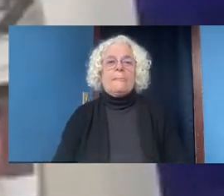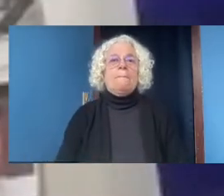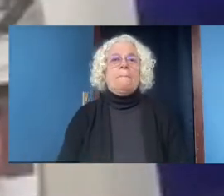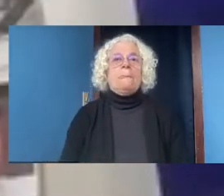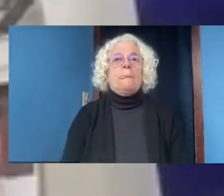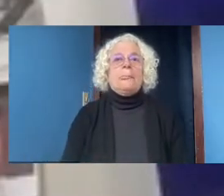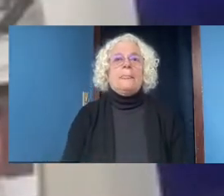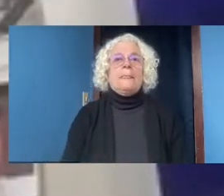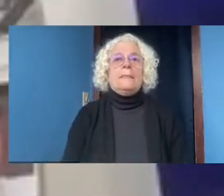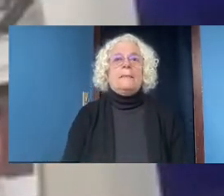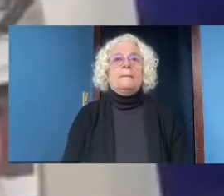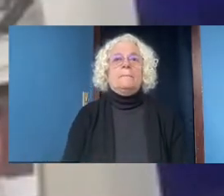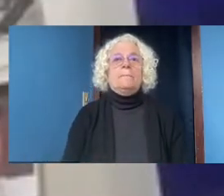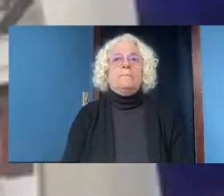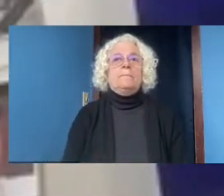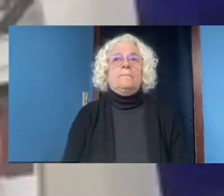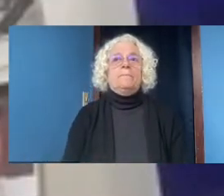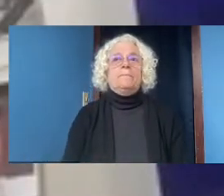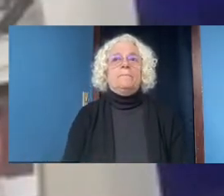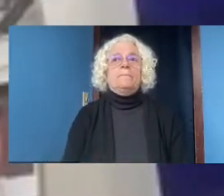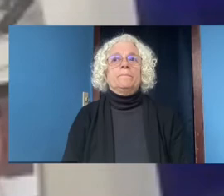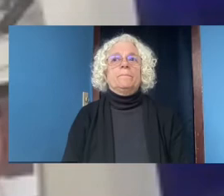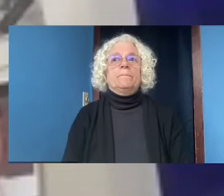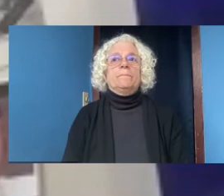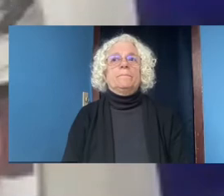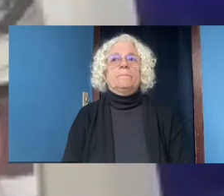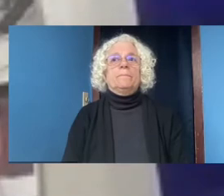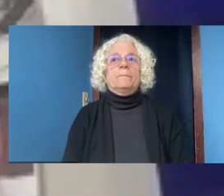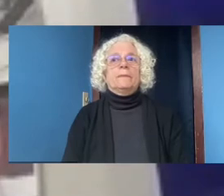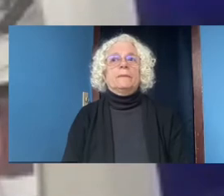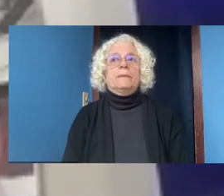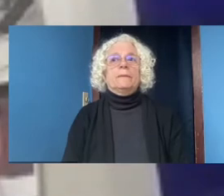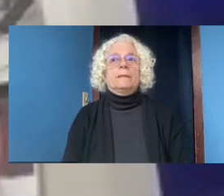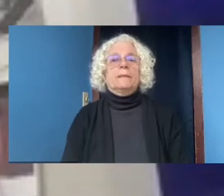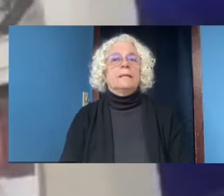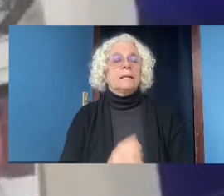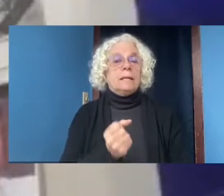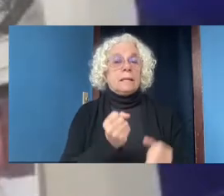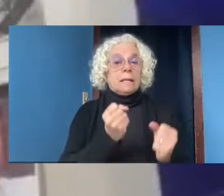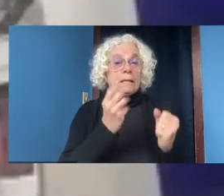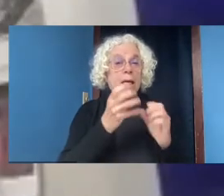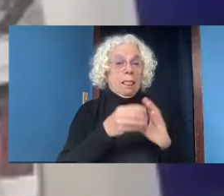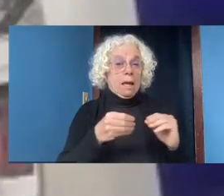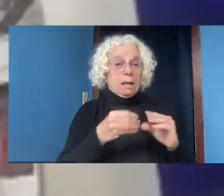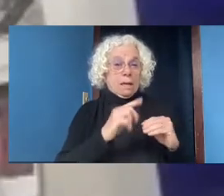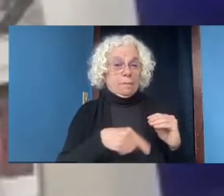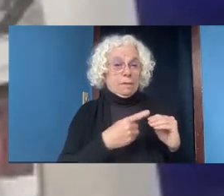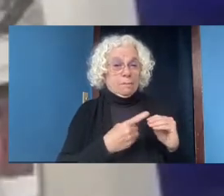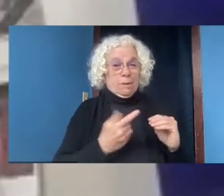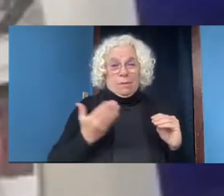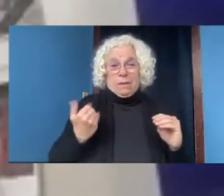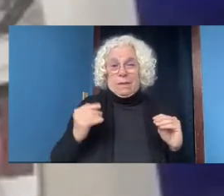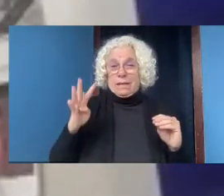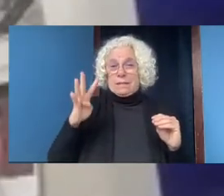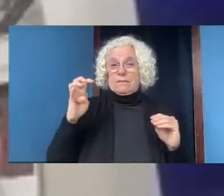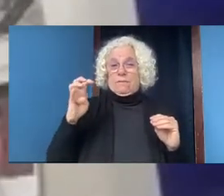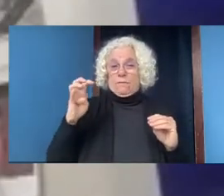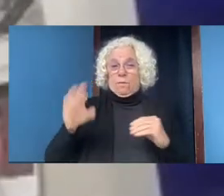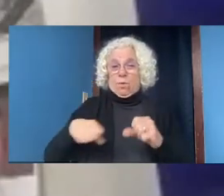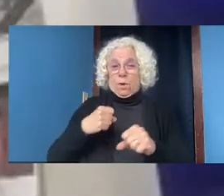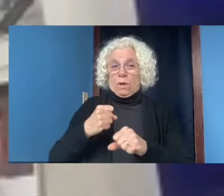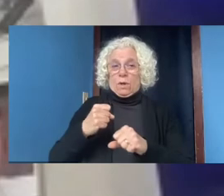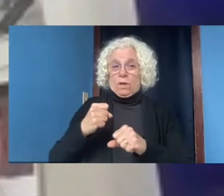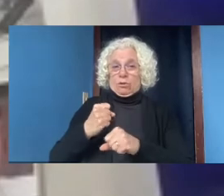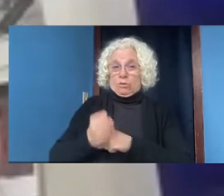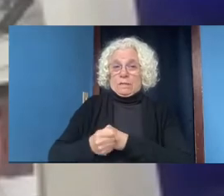A lot has been said about the last 400 years, okay? And I'm not gonna be one to